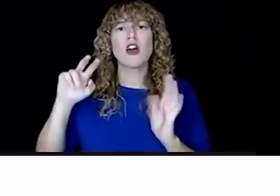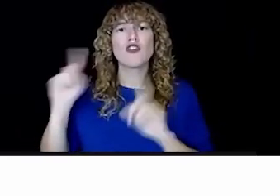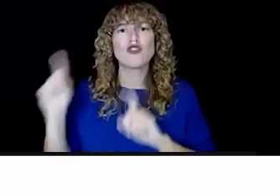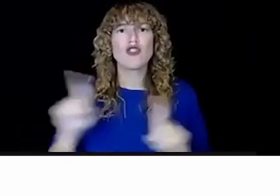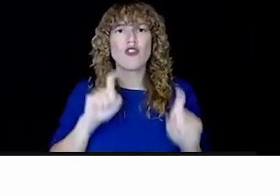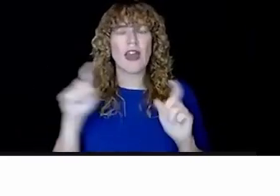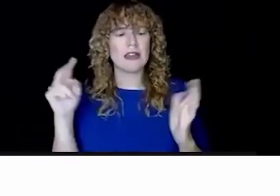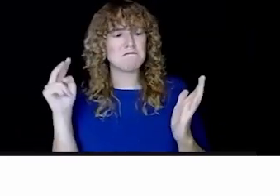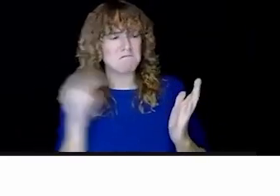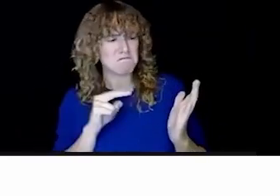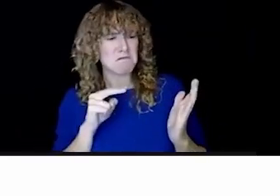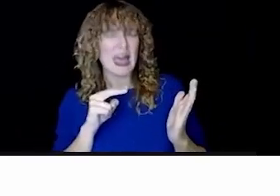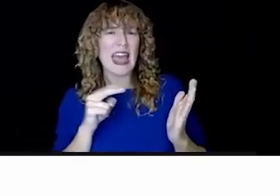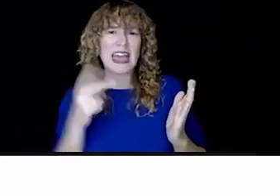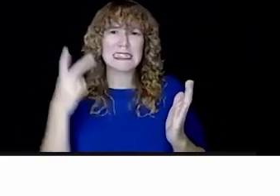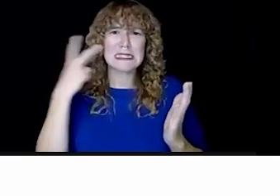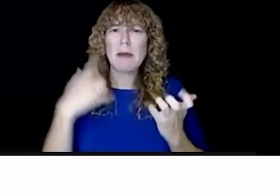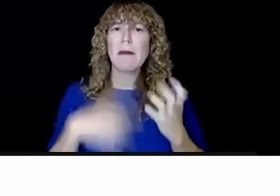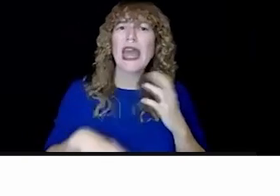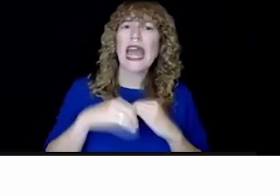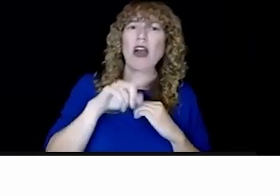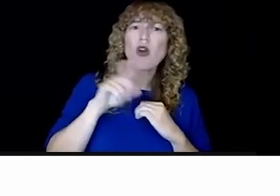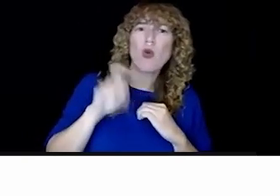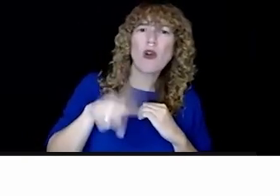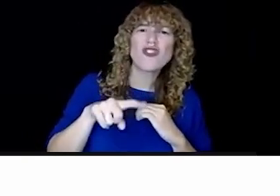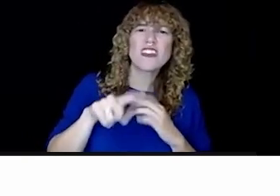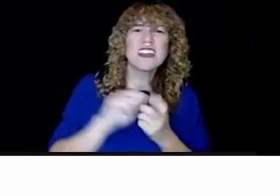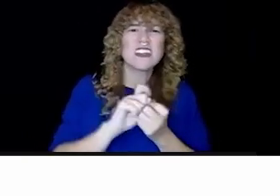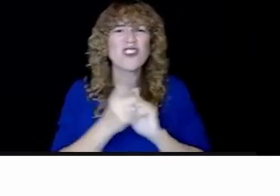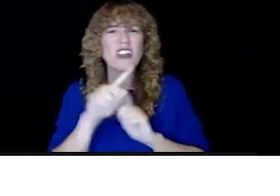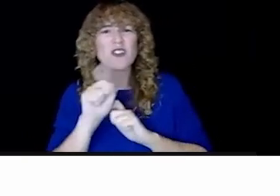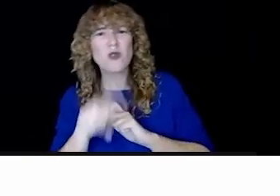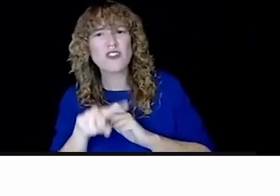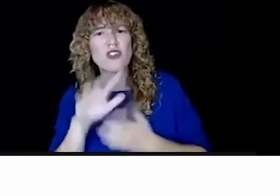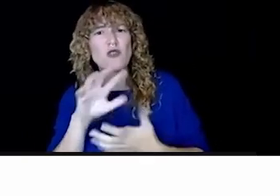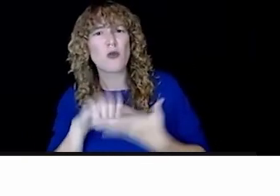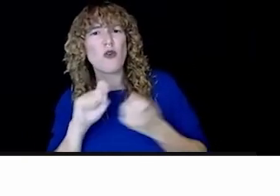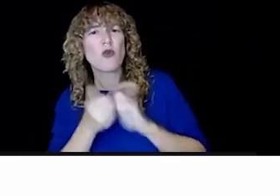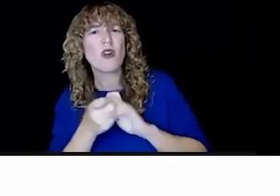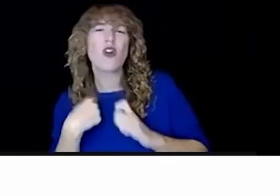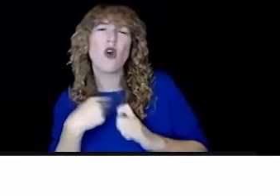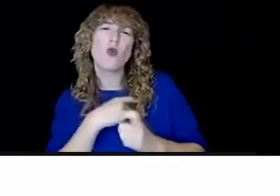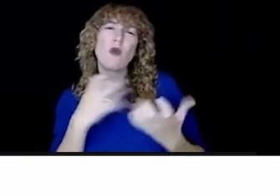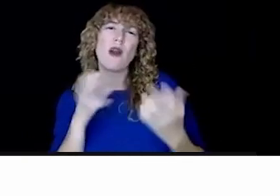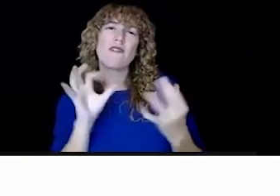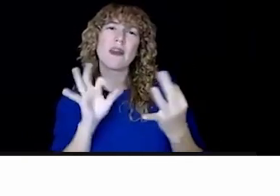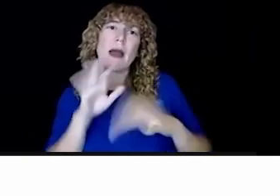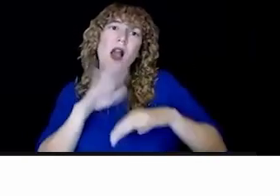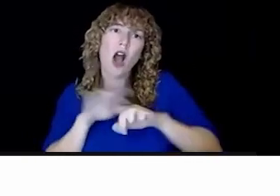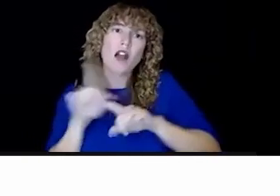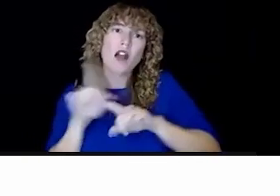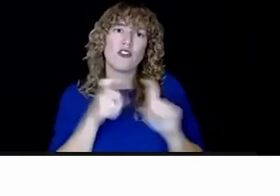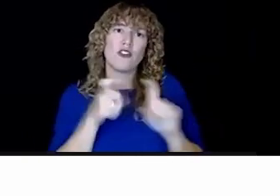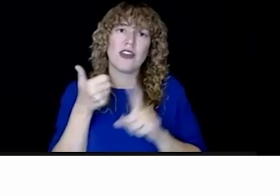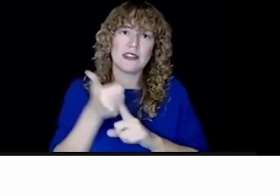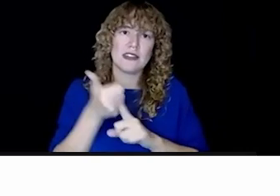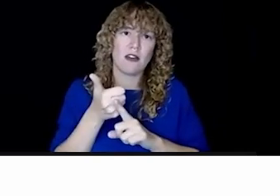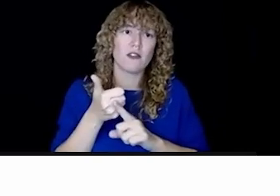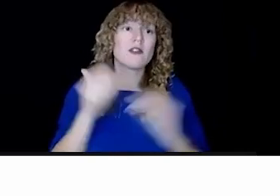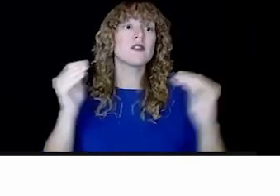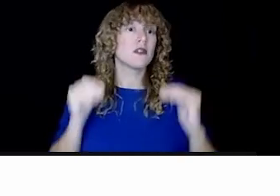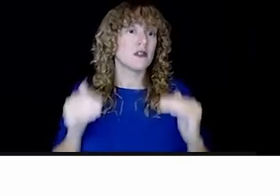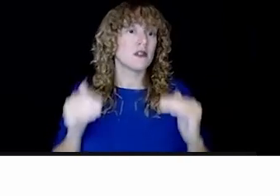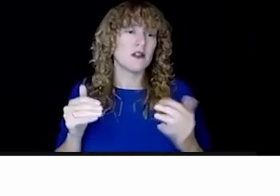right questions. We are also looking to collect more pilot and preliminary data with the